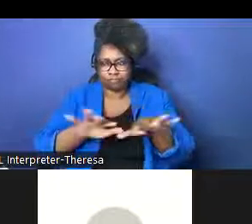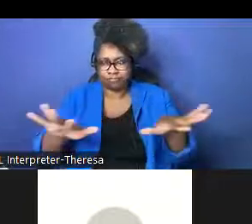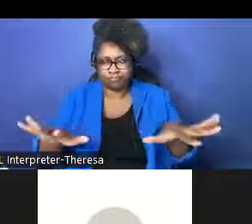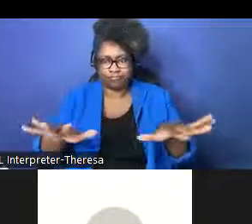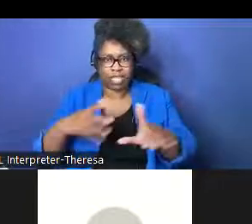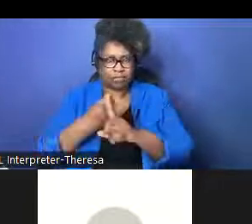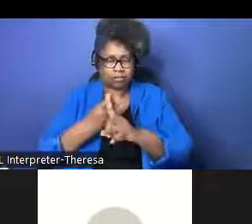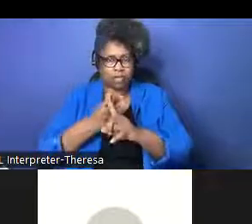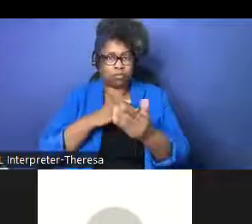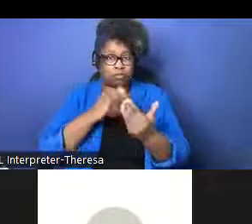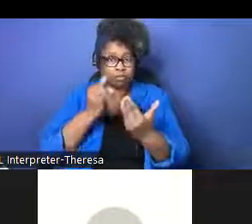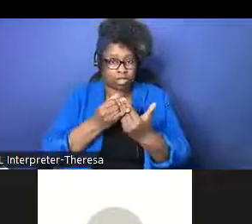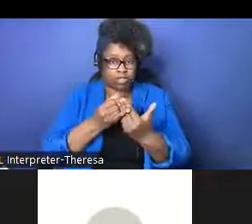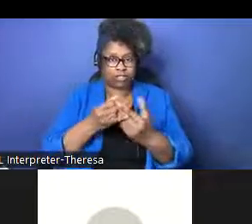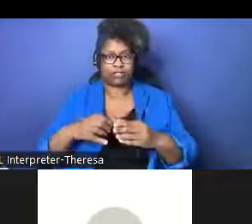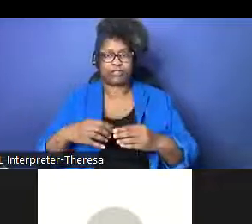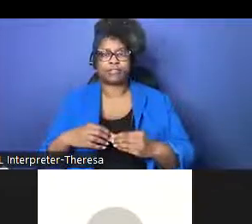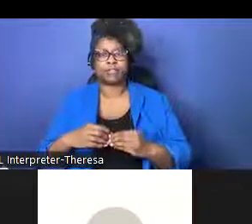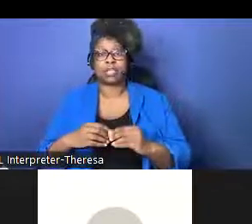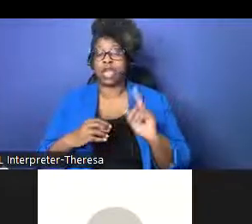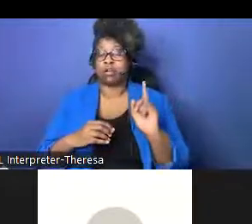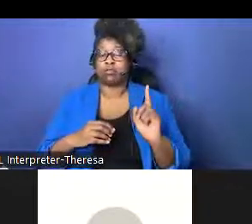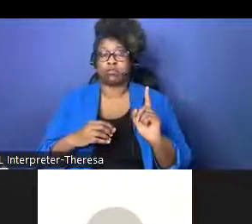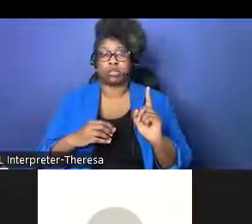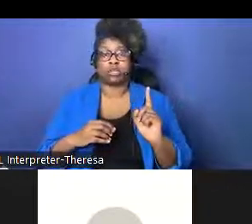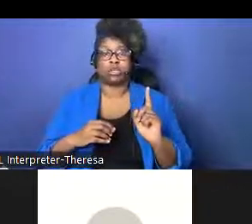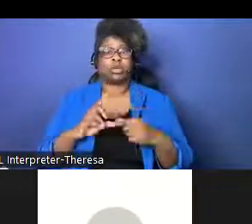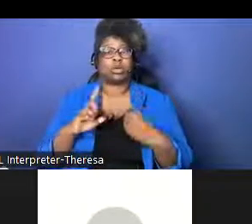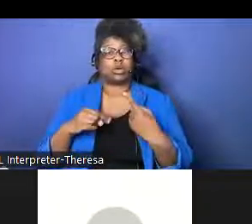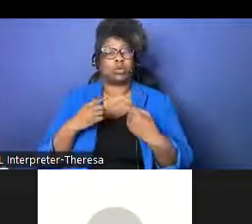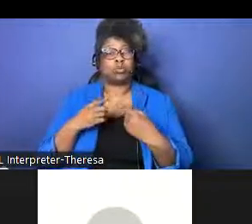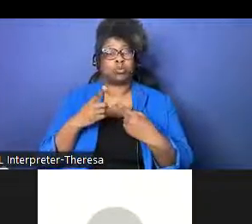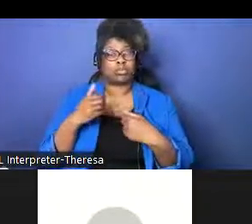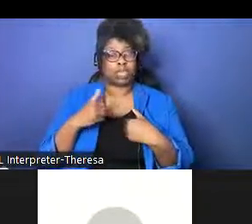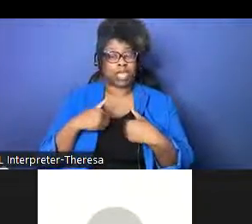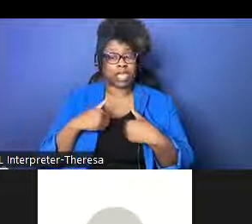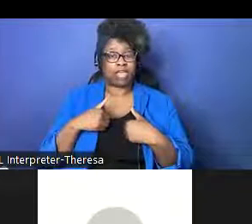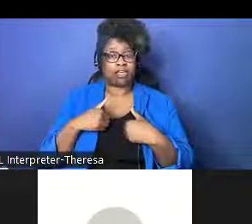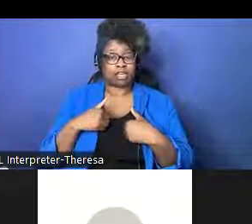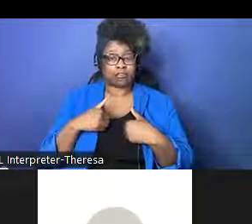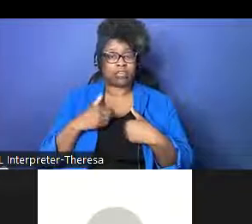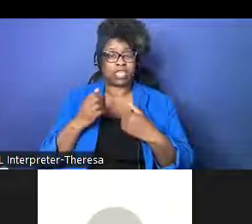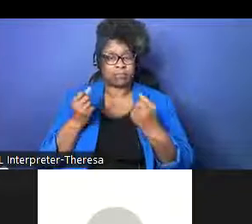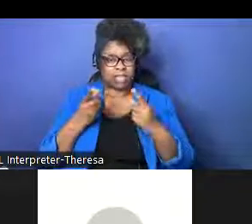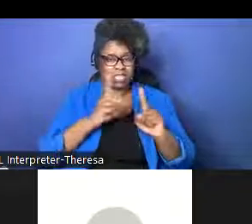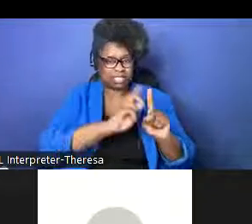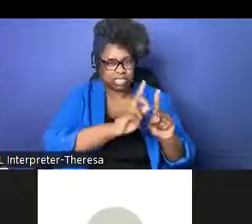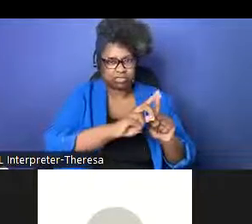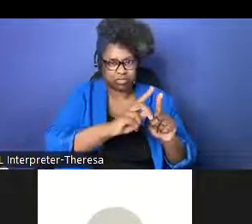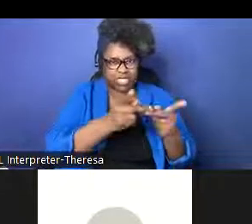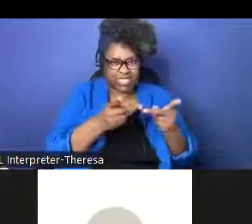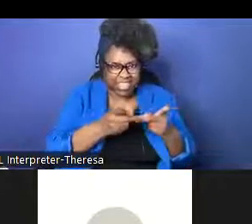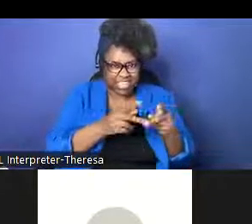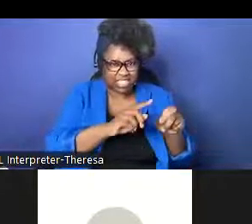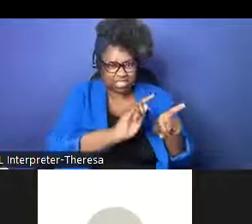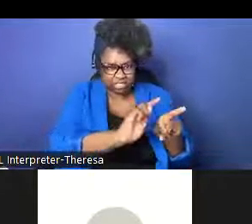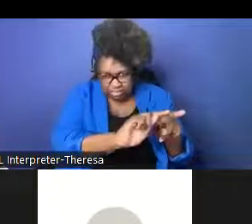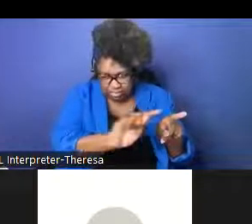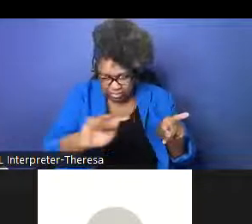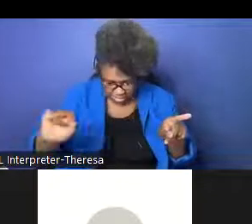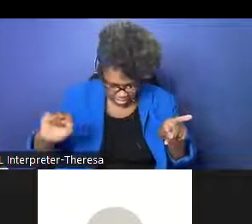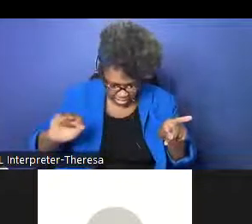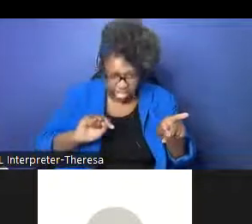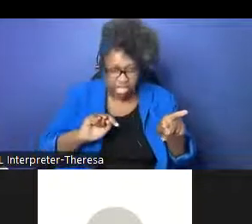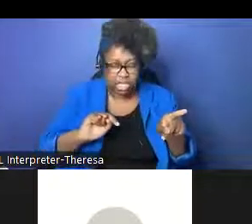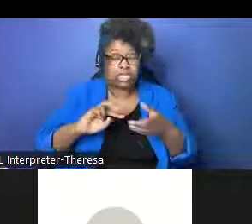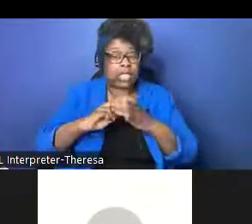therefore a greater impact. However, when you have this proliferation of sites, that means that there's a